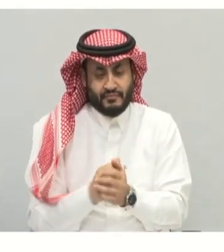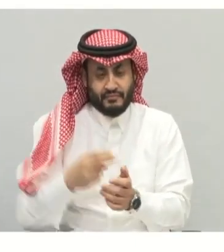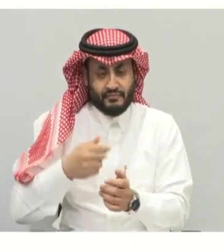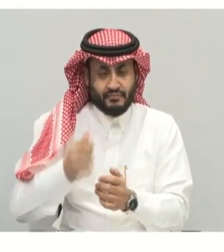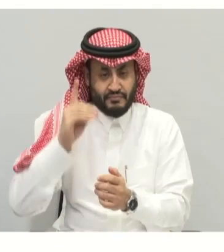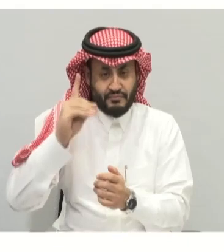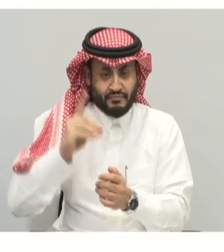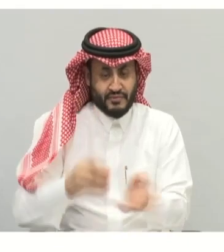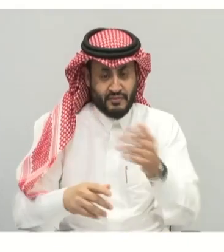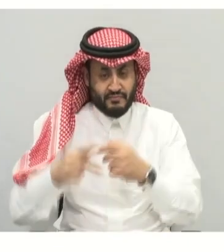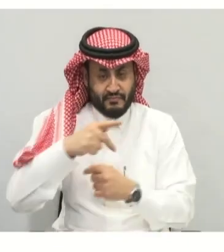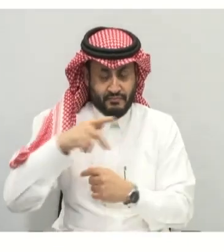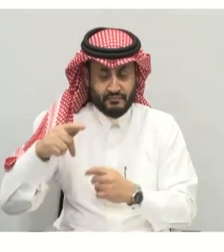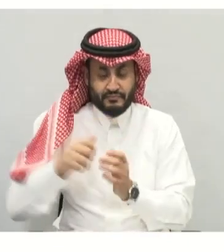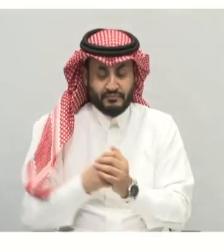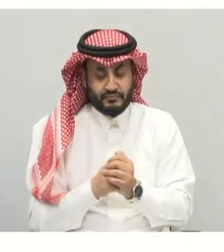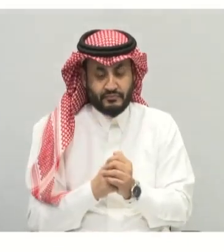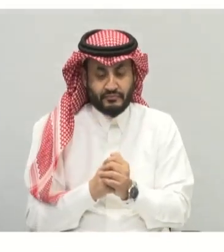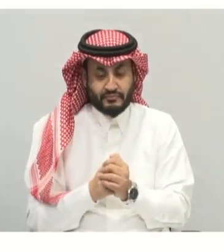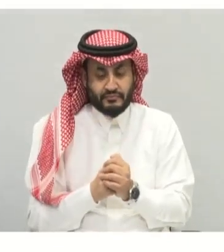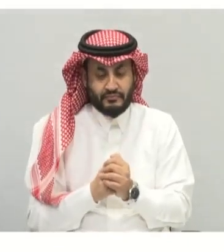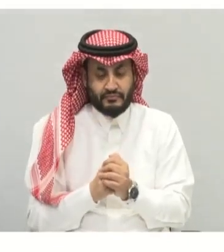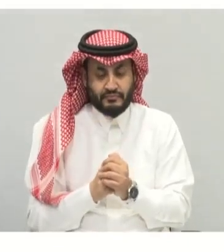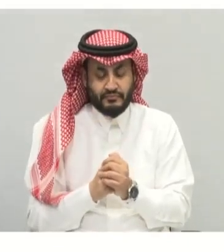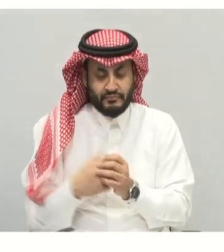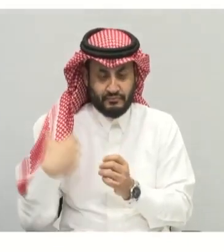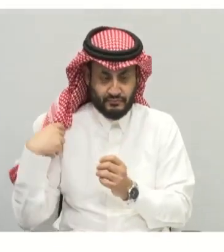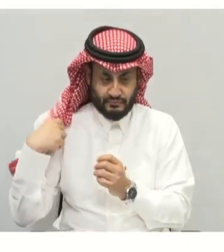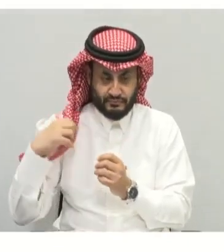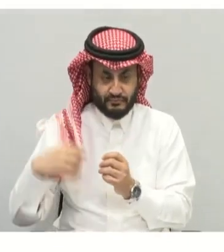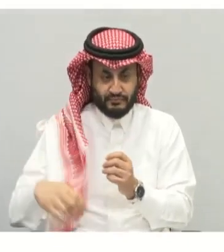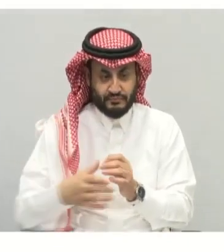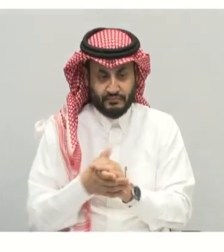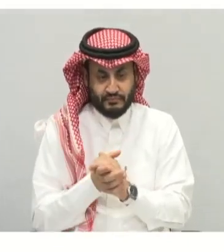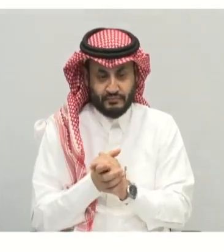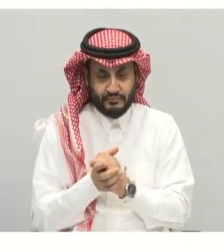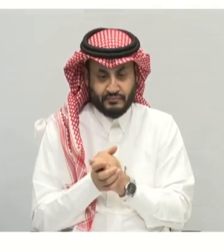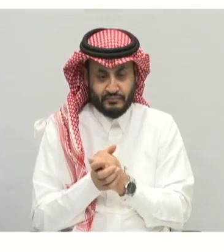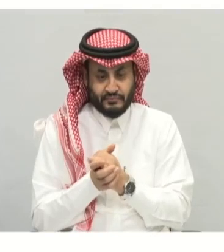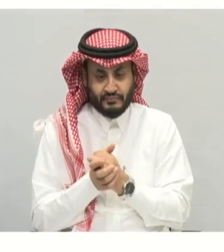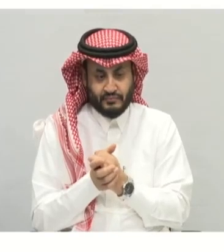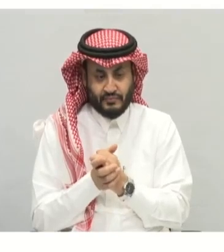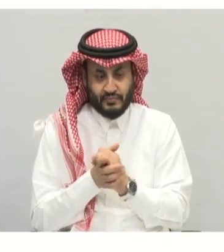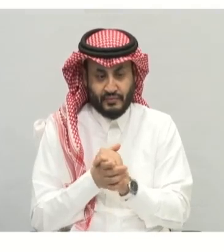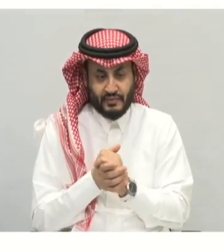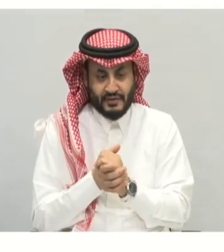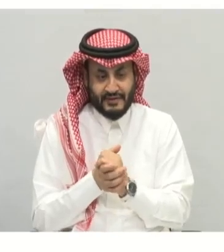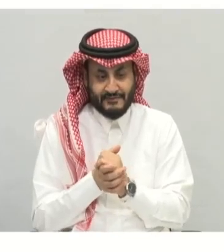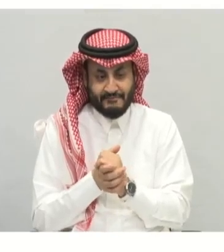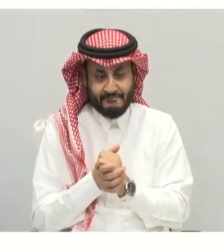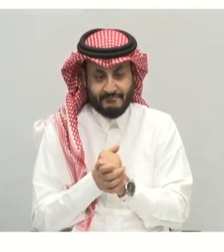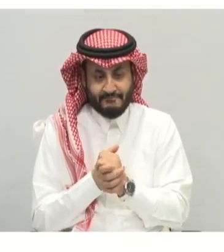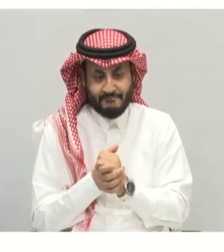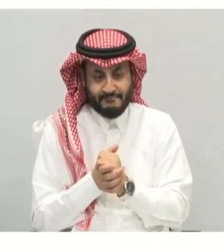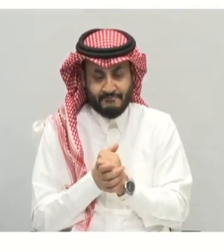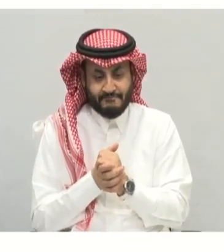the best participle and with the other part of the sentence we use only symbol best and also we have showed a